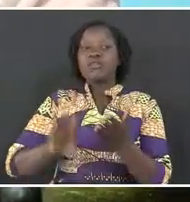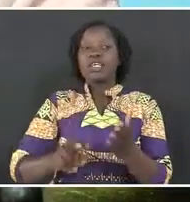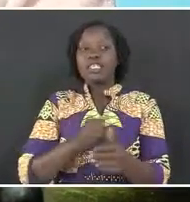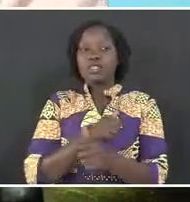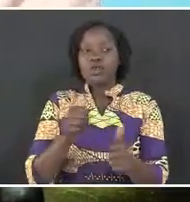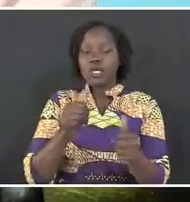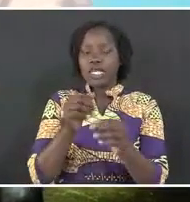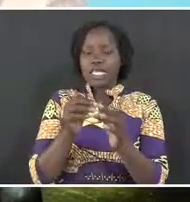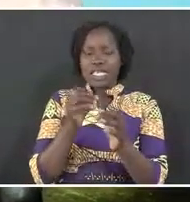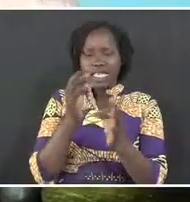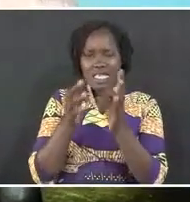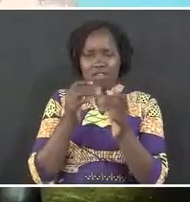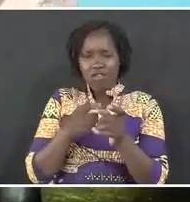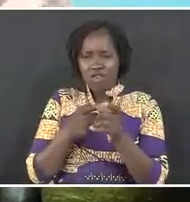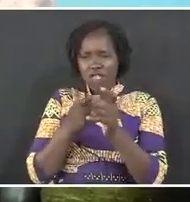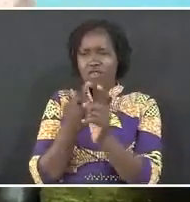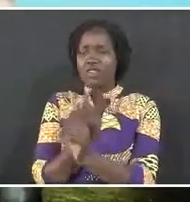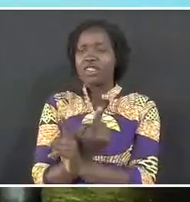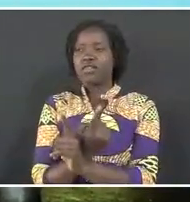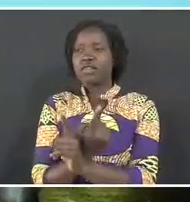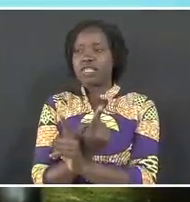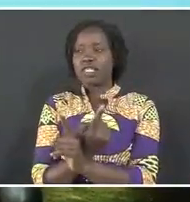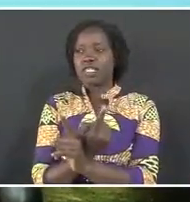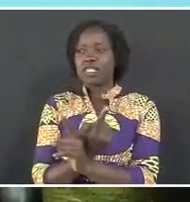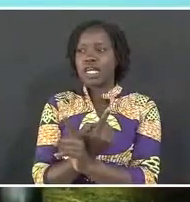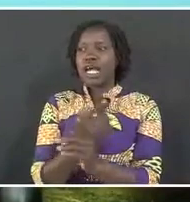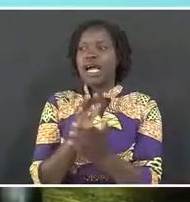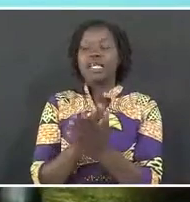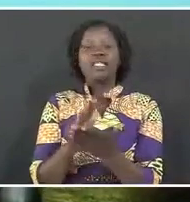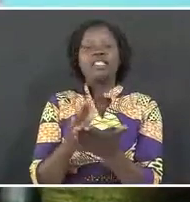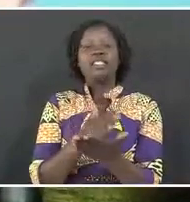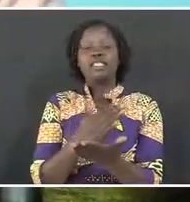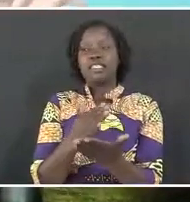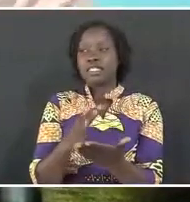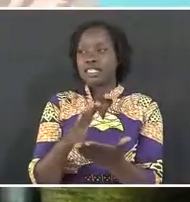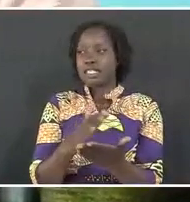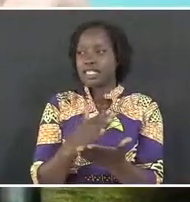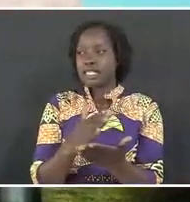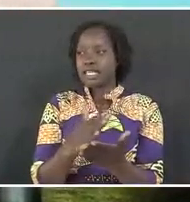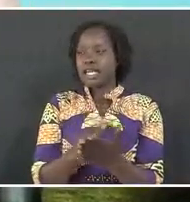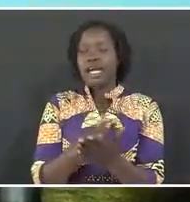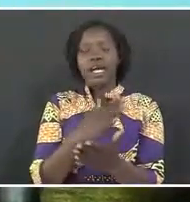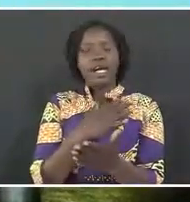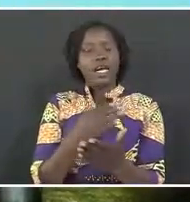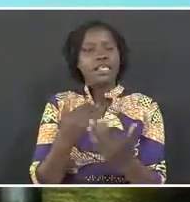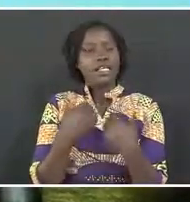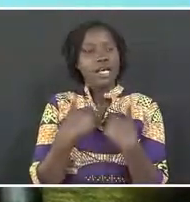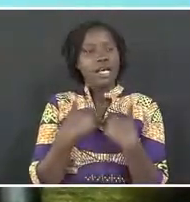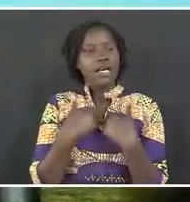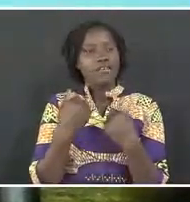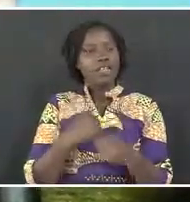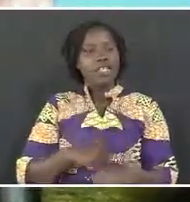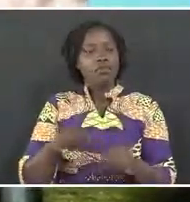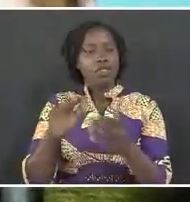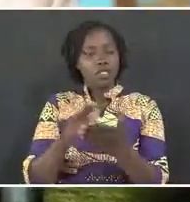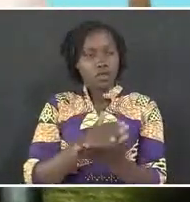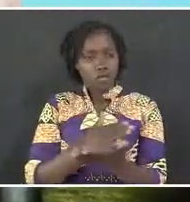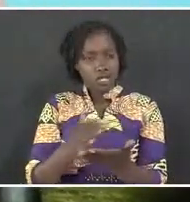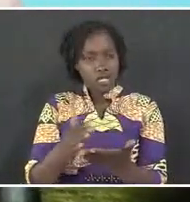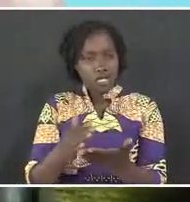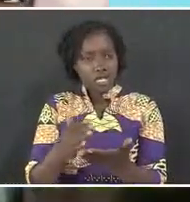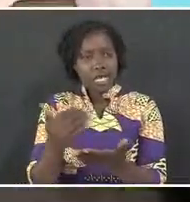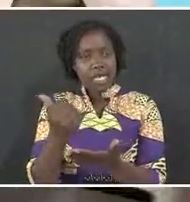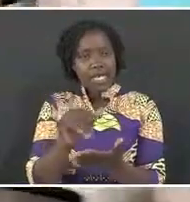If you are gifted, you can easily know, I like singing. And I have that ability to sing. And